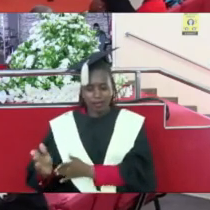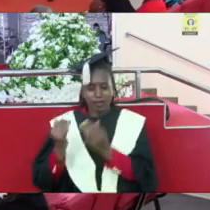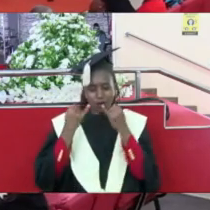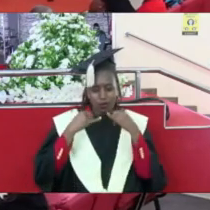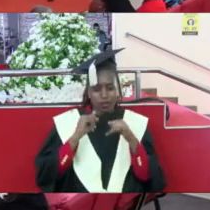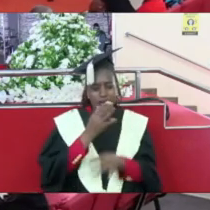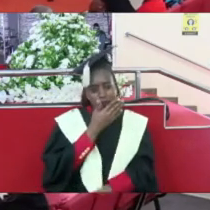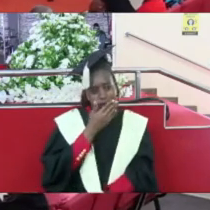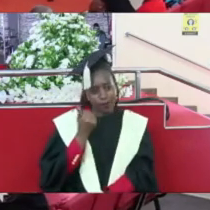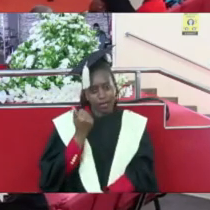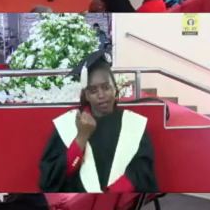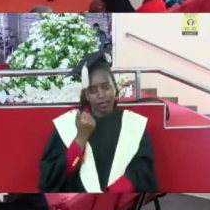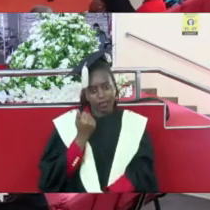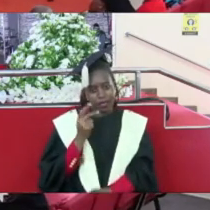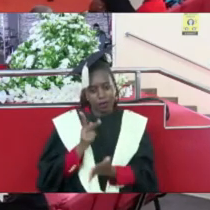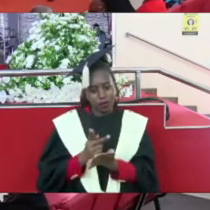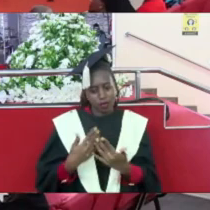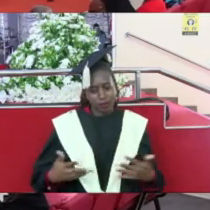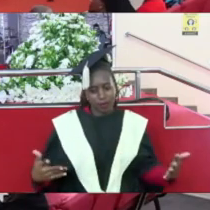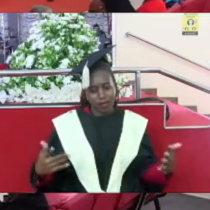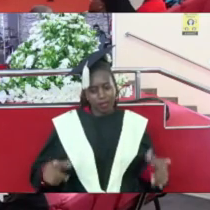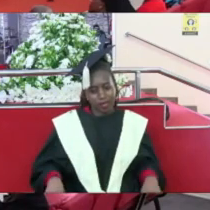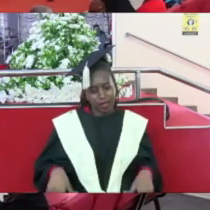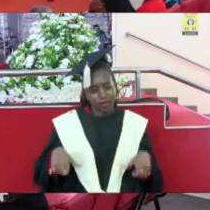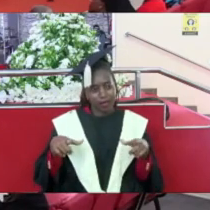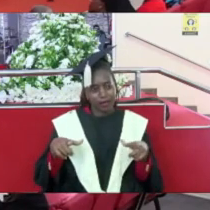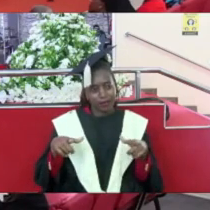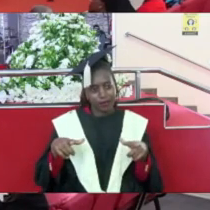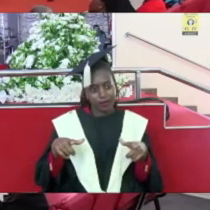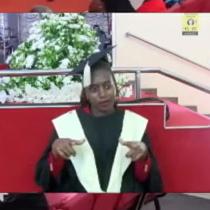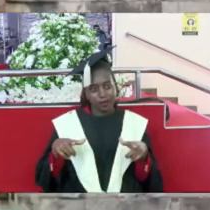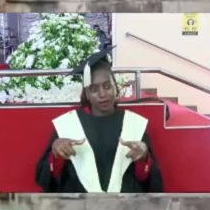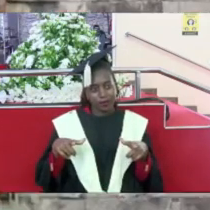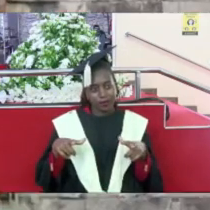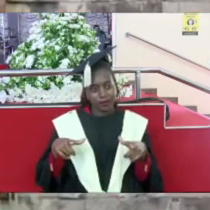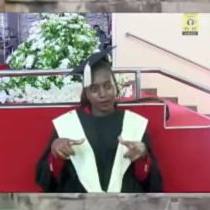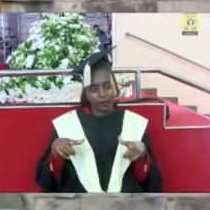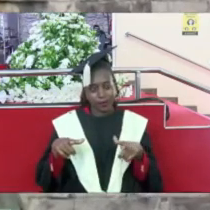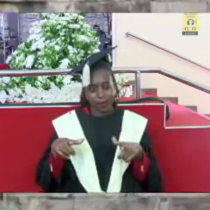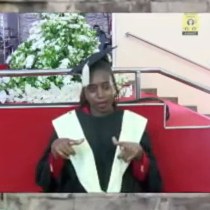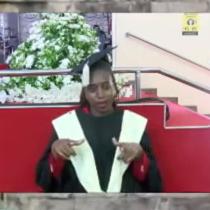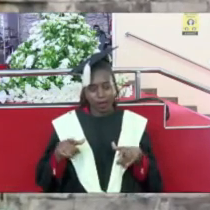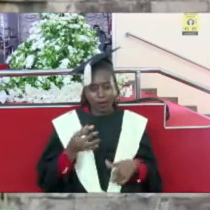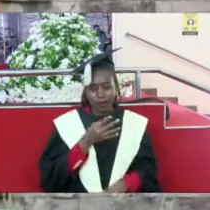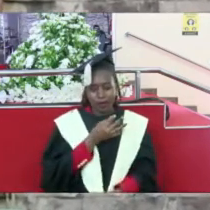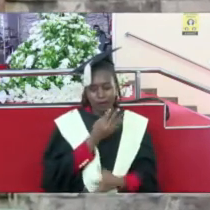them alive. Ya kwamba tunataka zikae. We are even weary. We are even